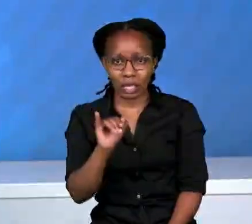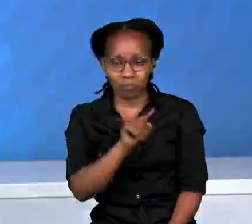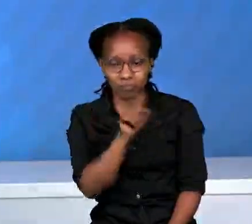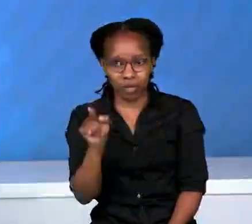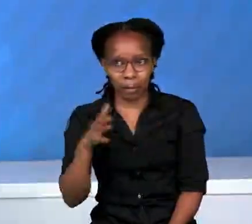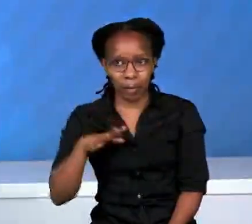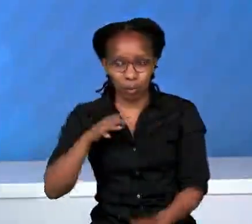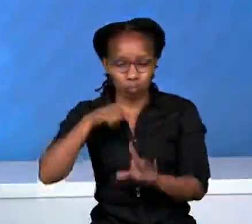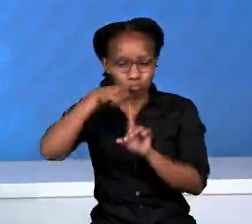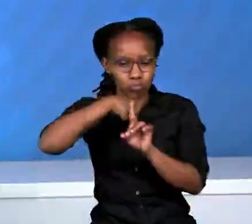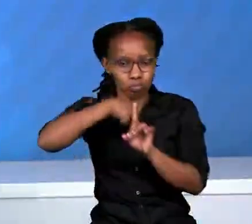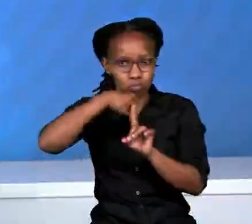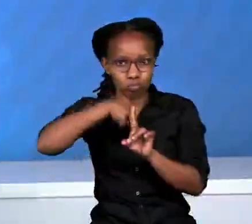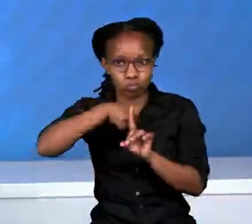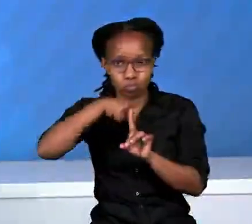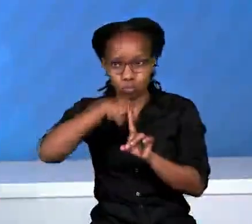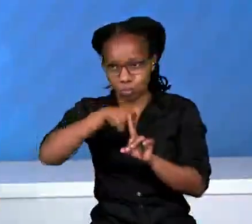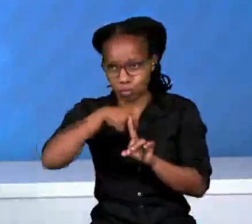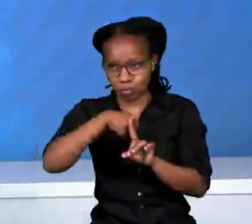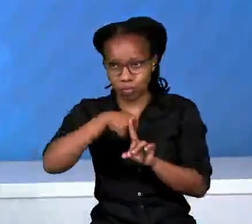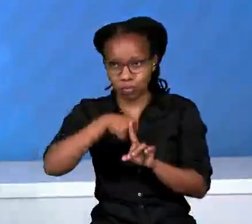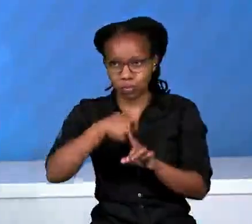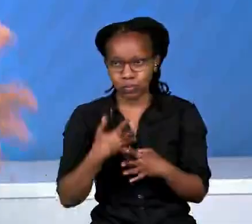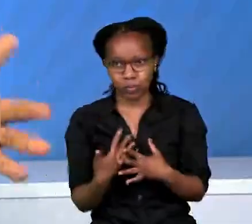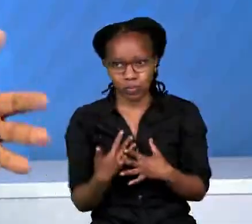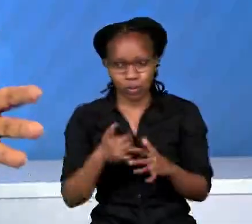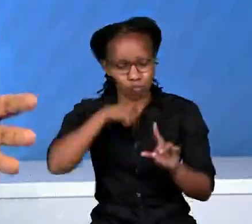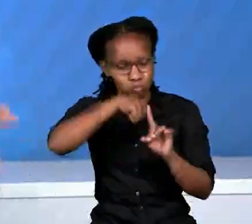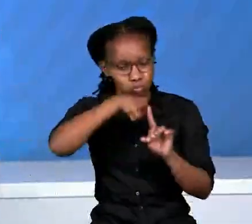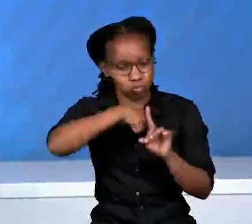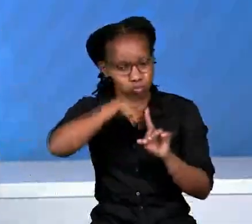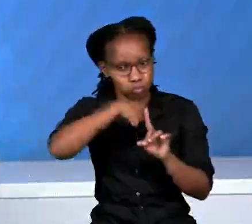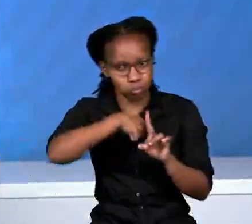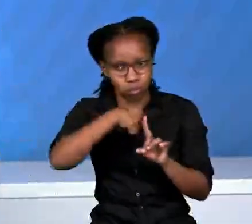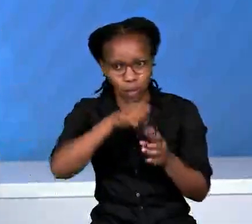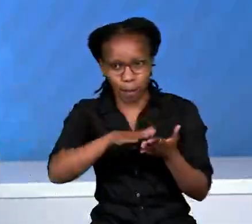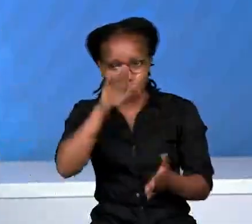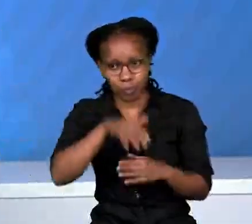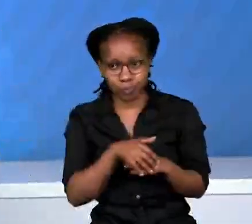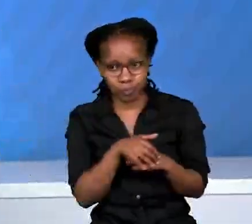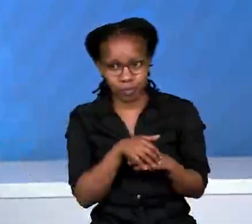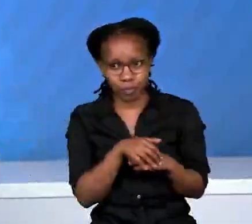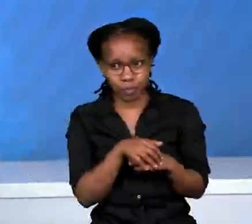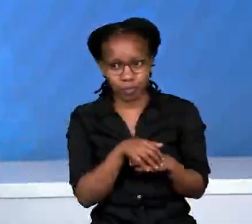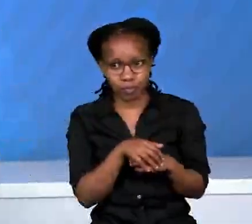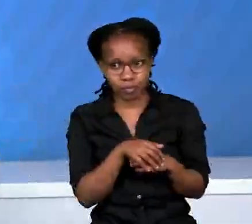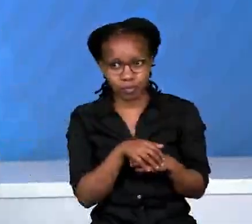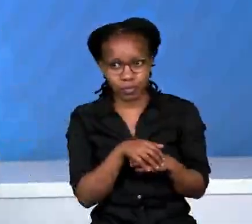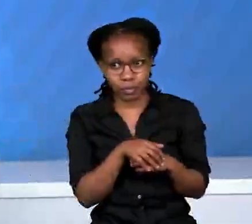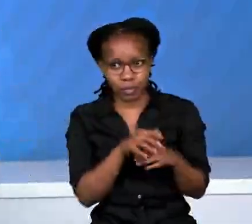people who fought a republic. Bitterly. An entire republic. They are part and